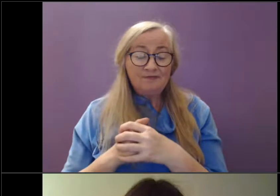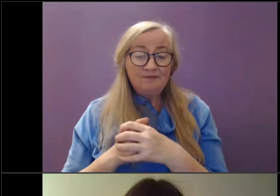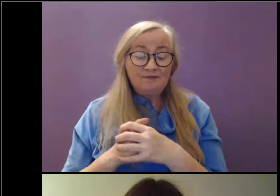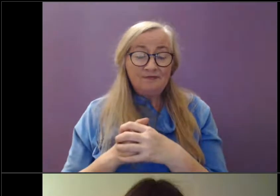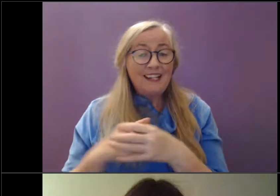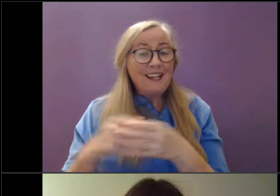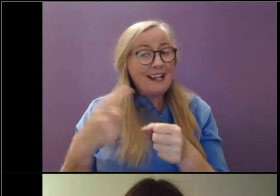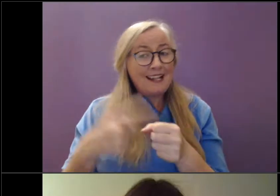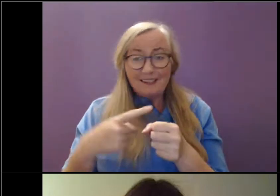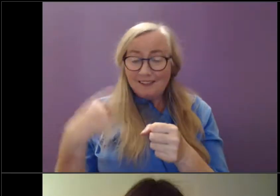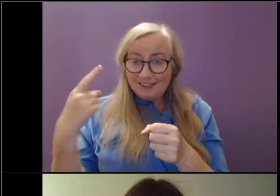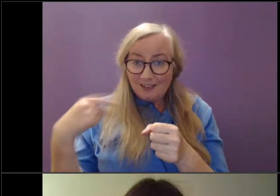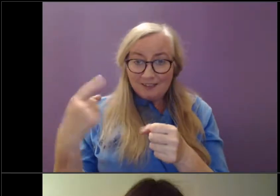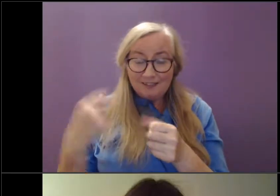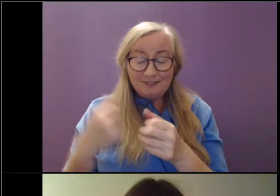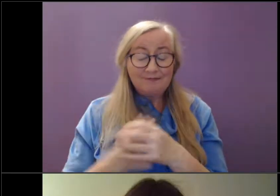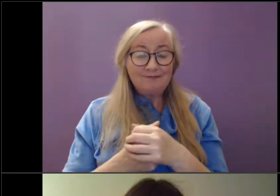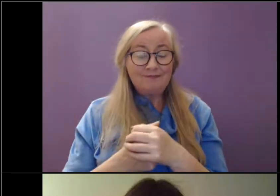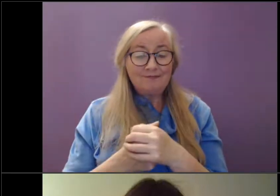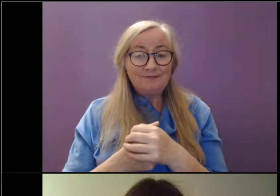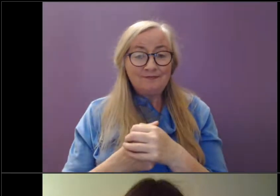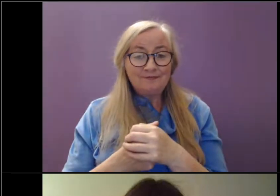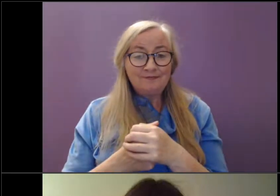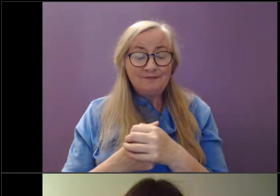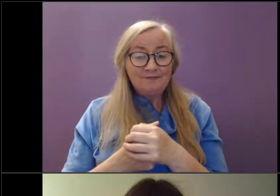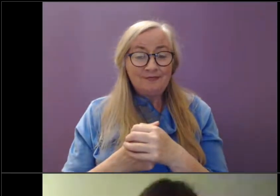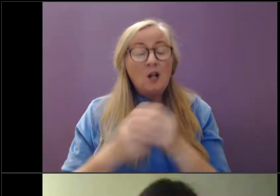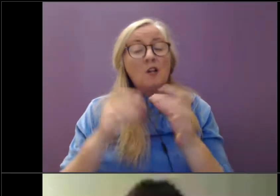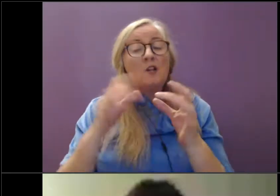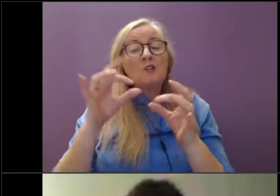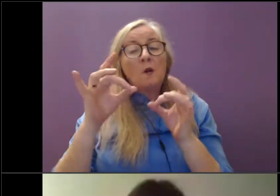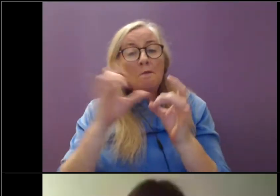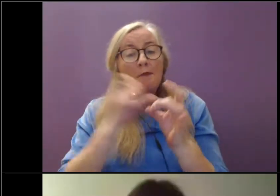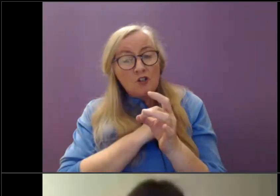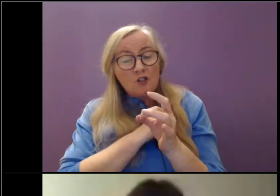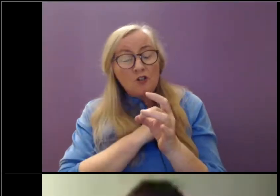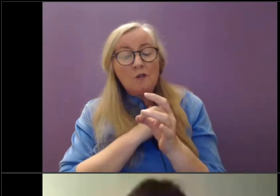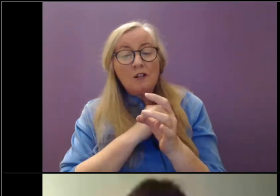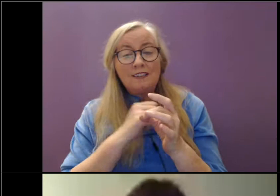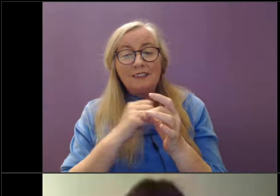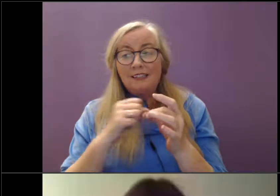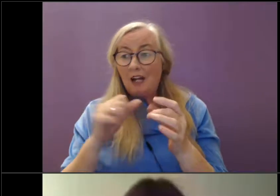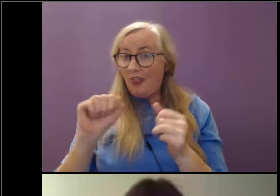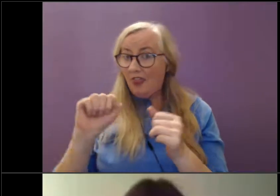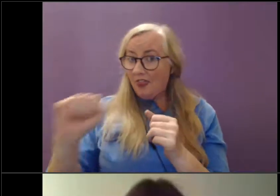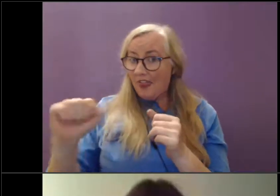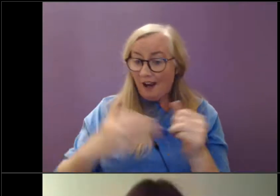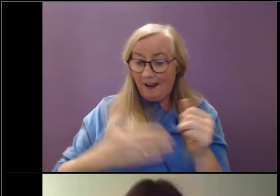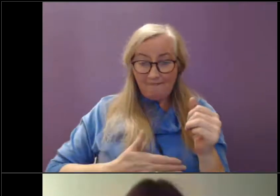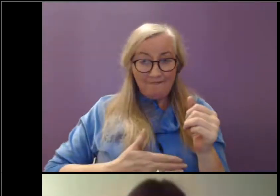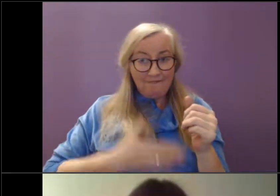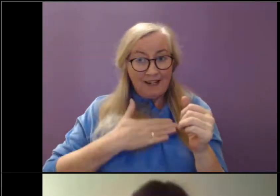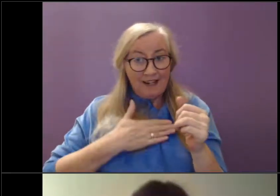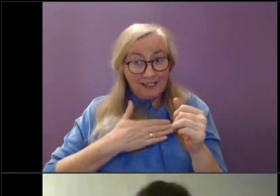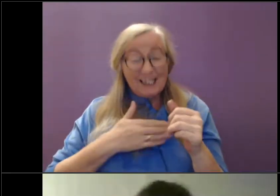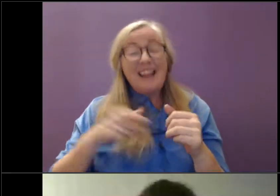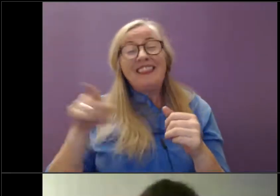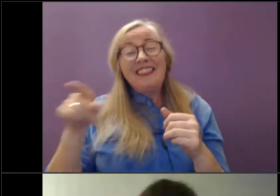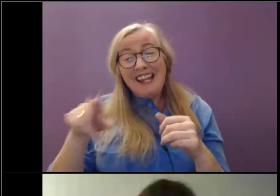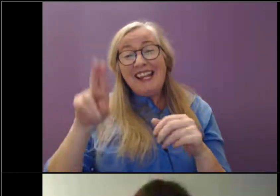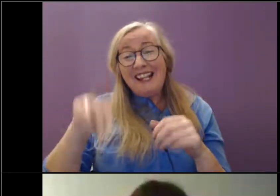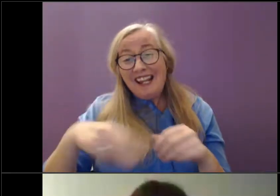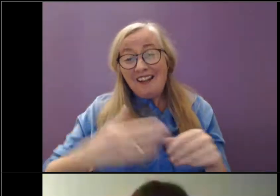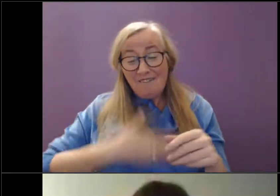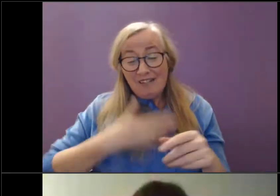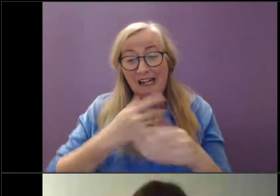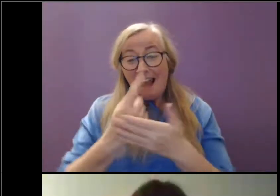It's not always the case where maybe they maybe feel like they're creating difficulties, and they can become quite isolated within the family. So it's really